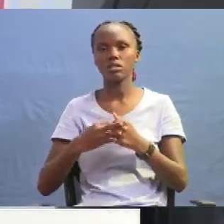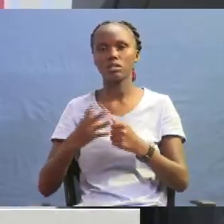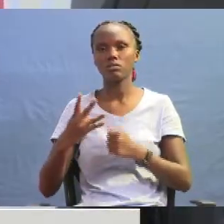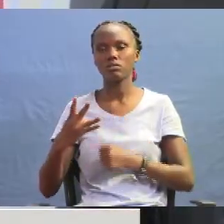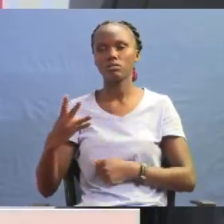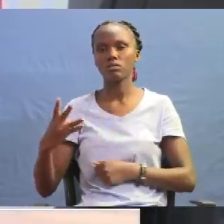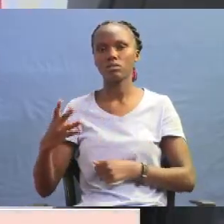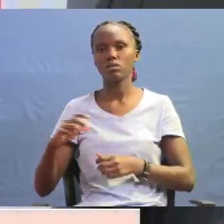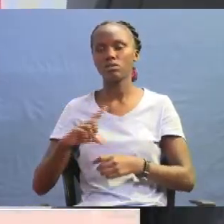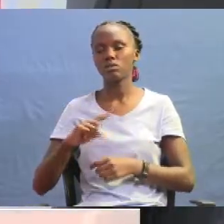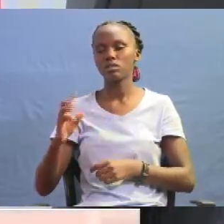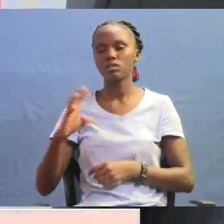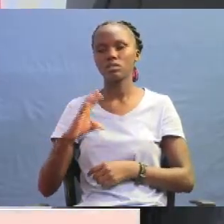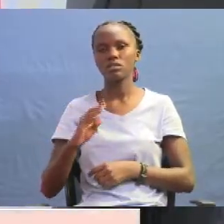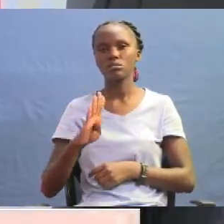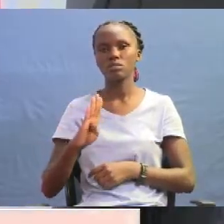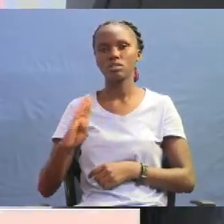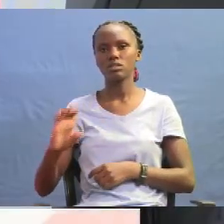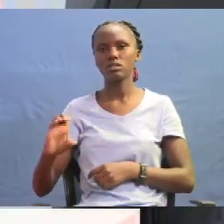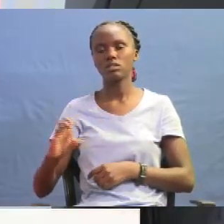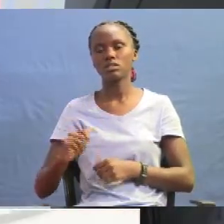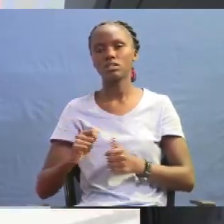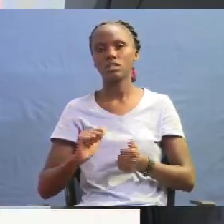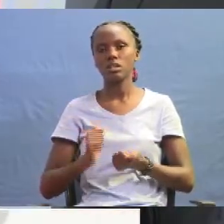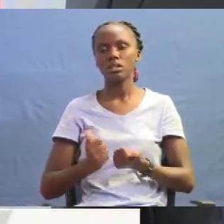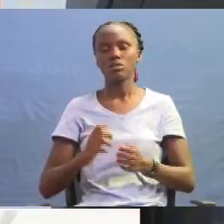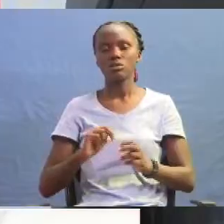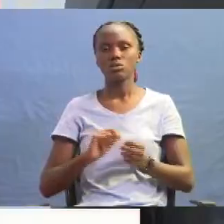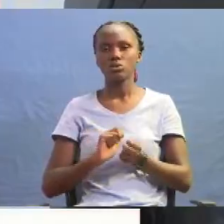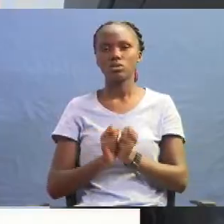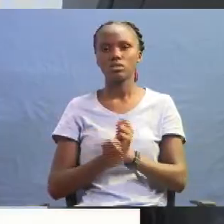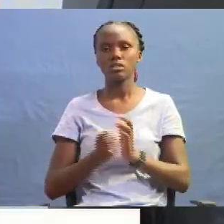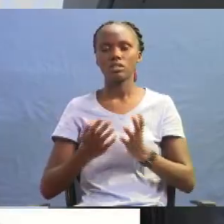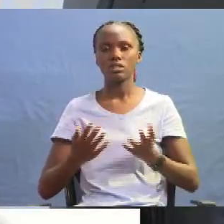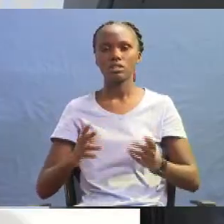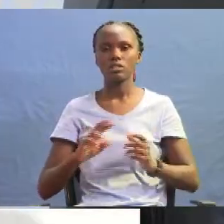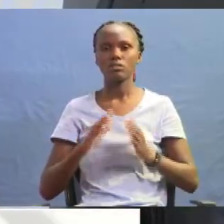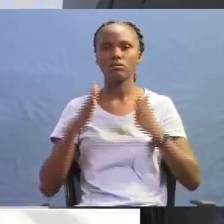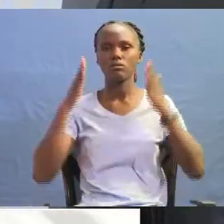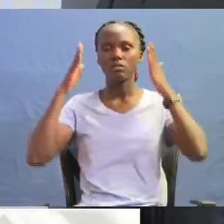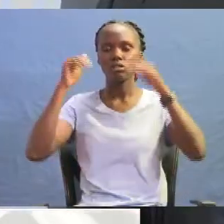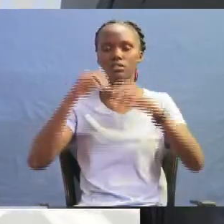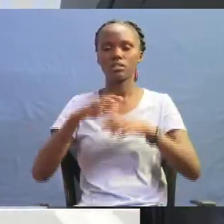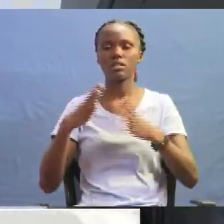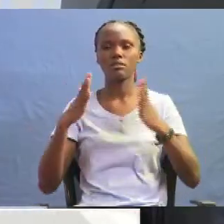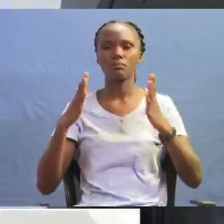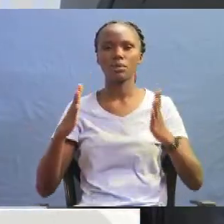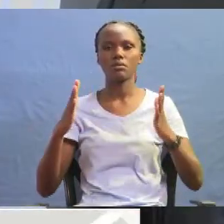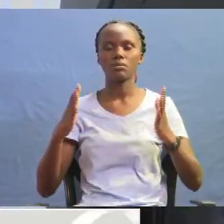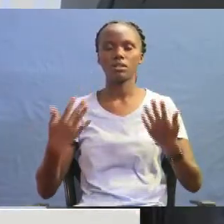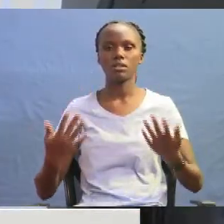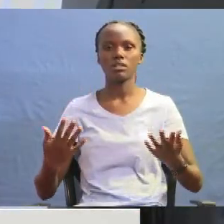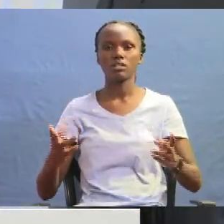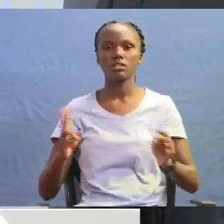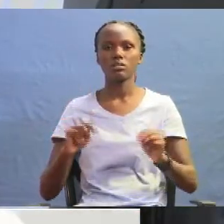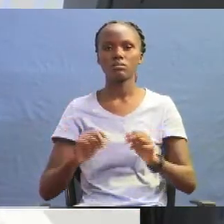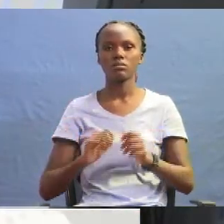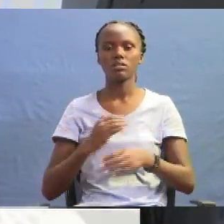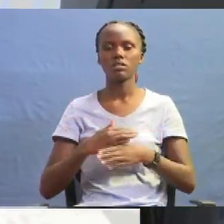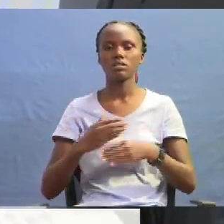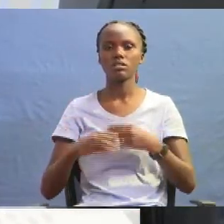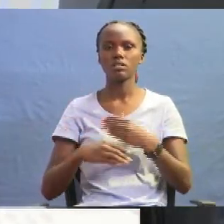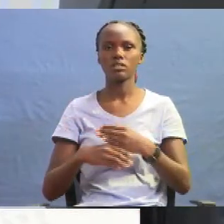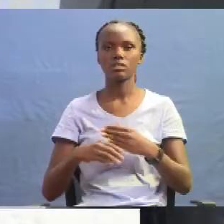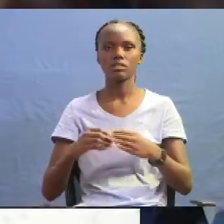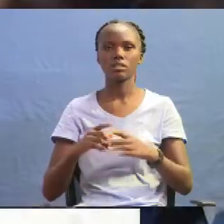the competency-based education and the curriculum, that we need very heavy investment in terms of infrastructure, in